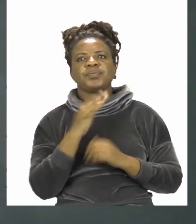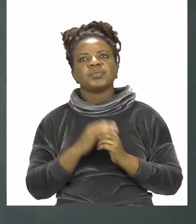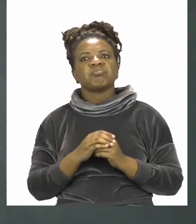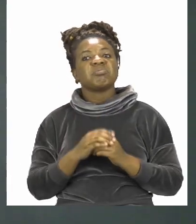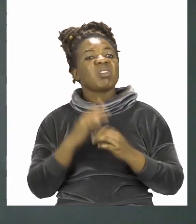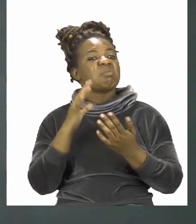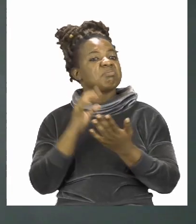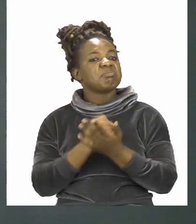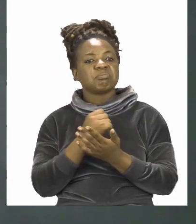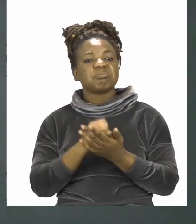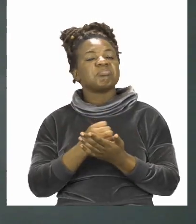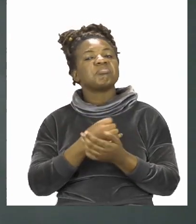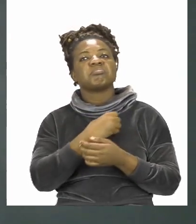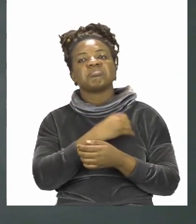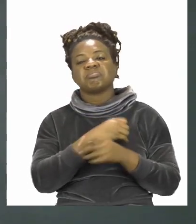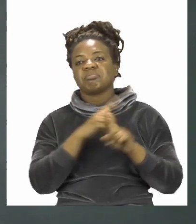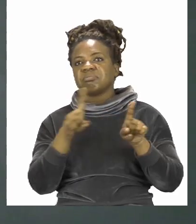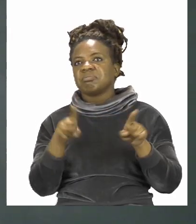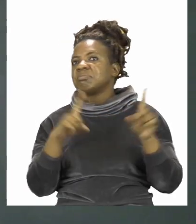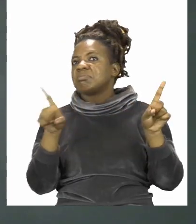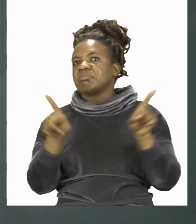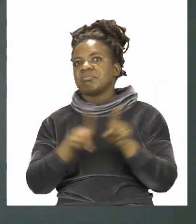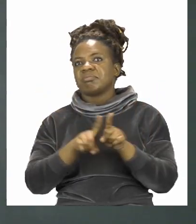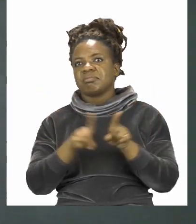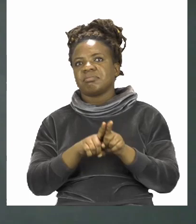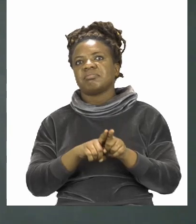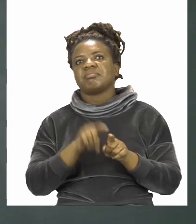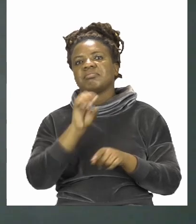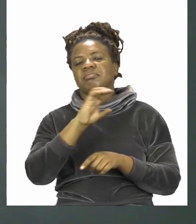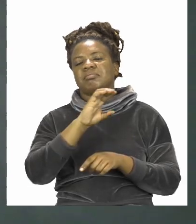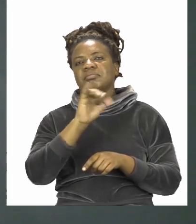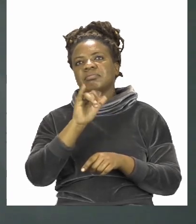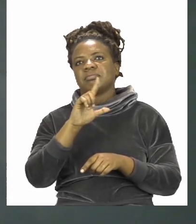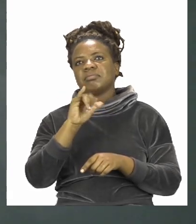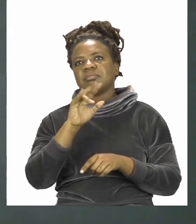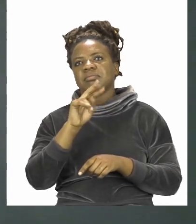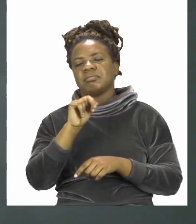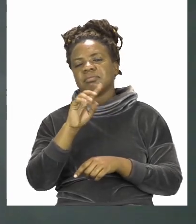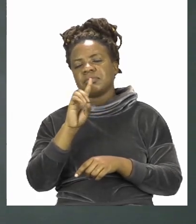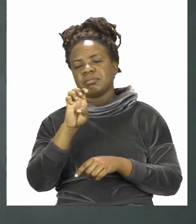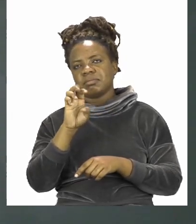are cylinder shaped. The